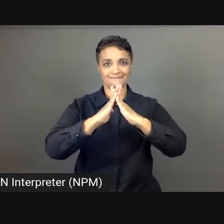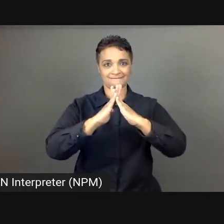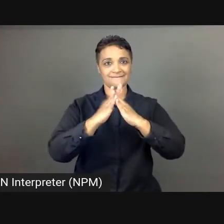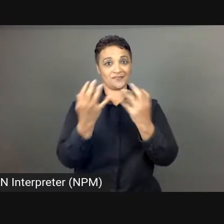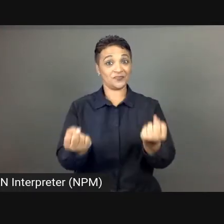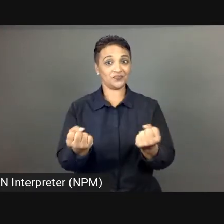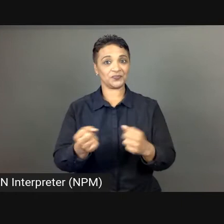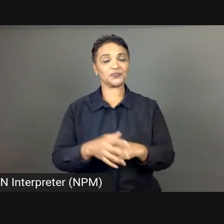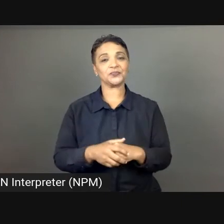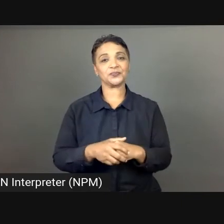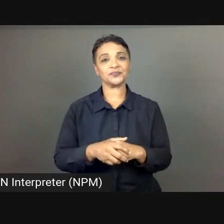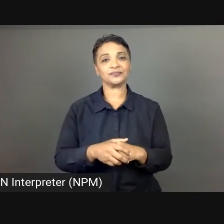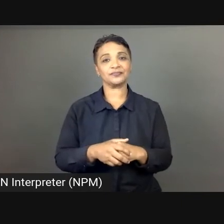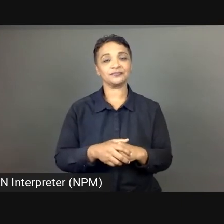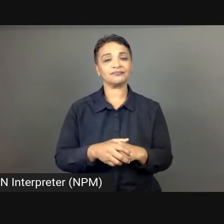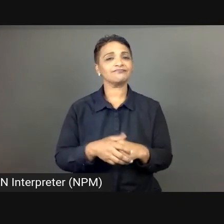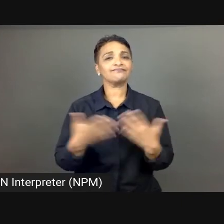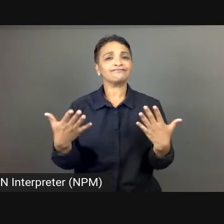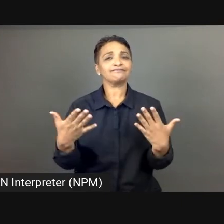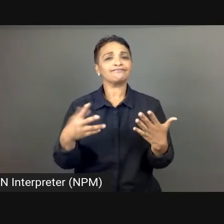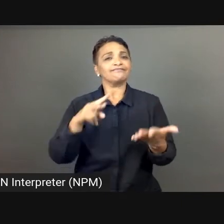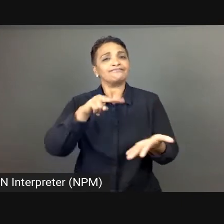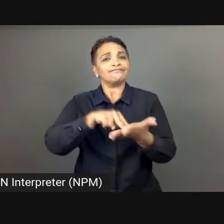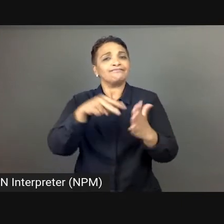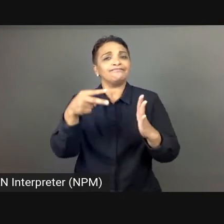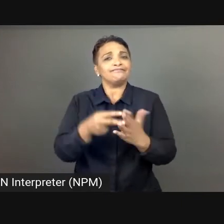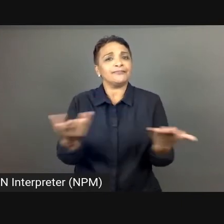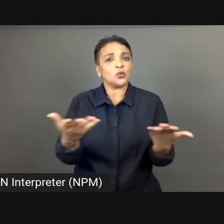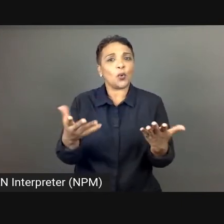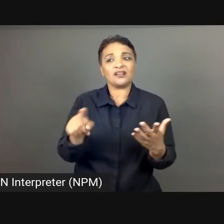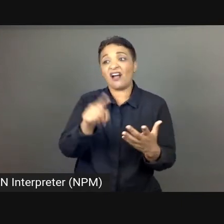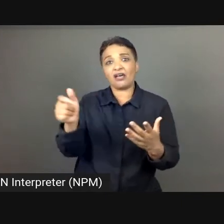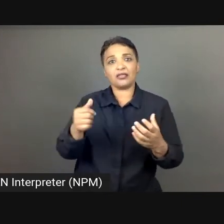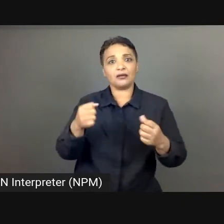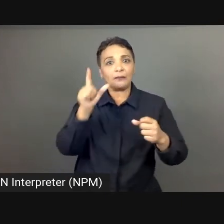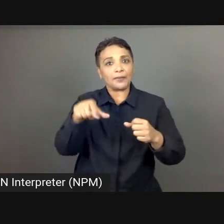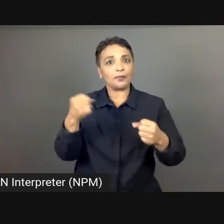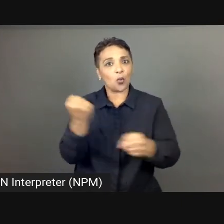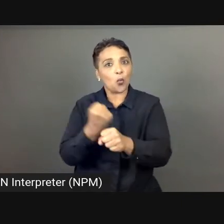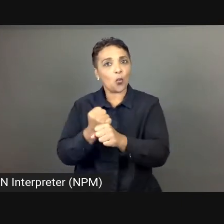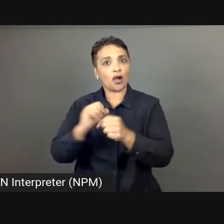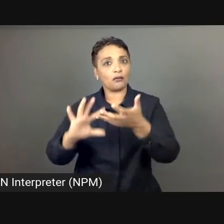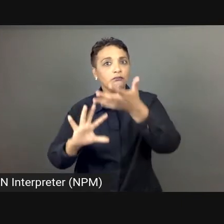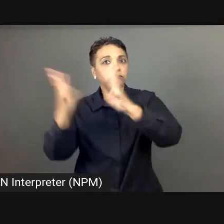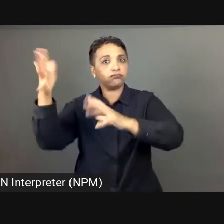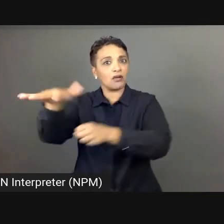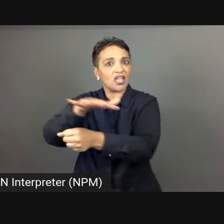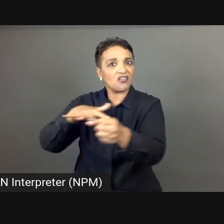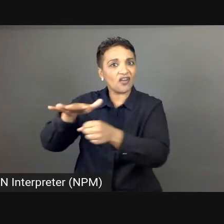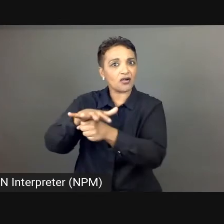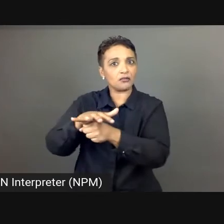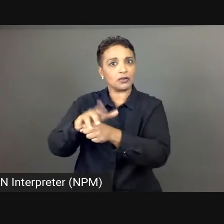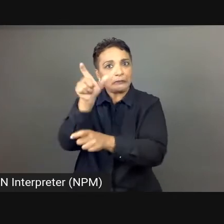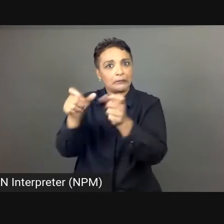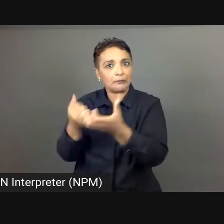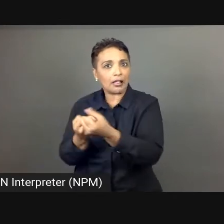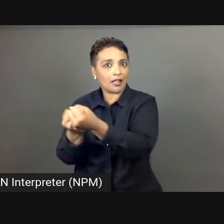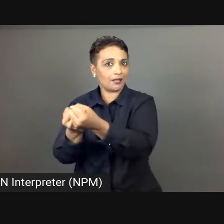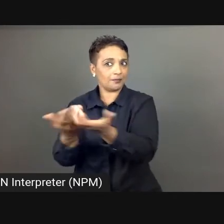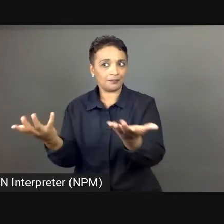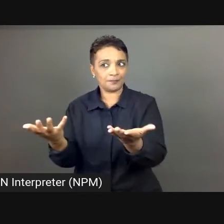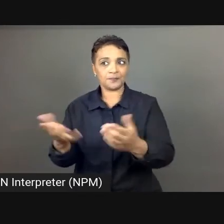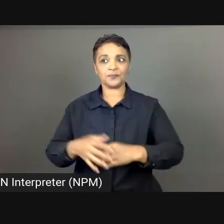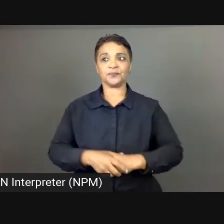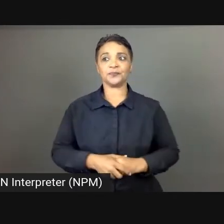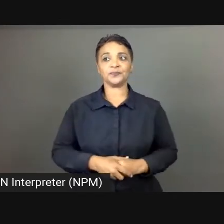What does this mean possibly for humanitarians? Well, if I think to a project that we were involved